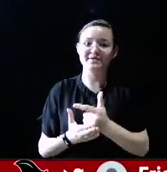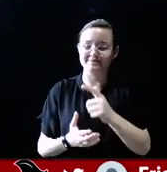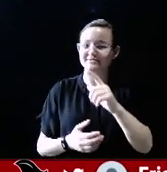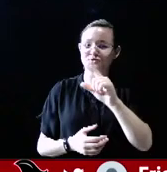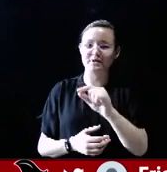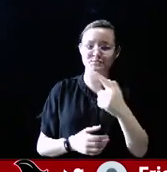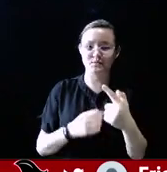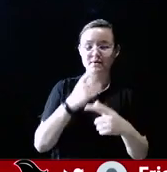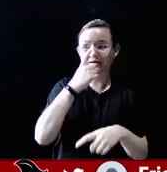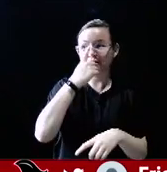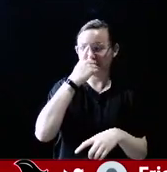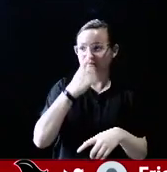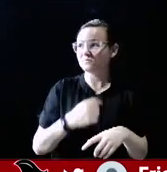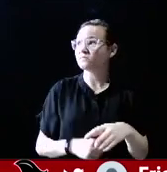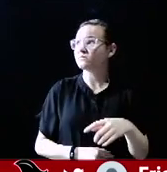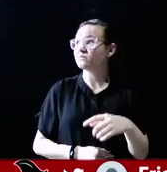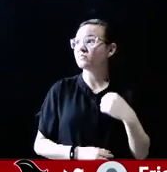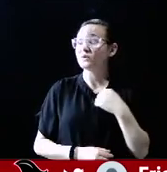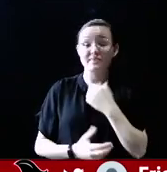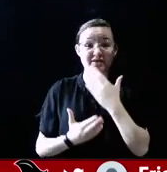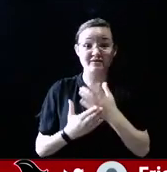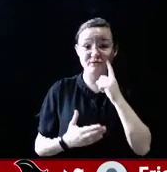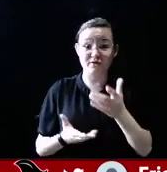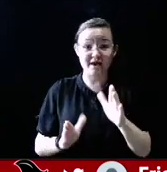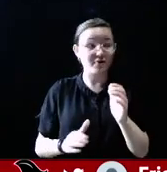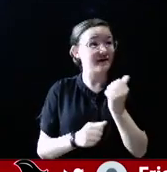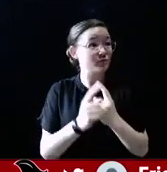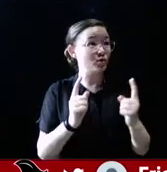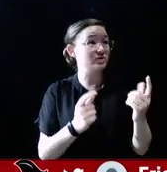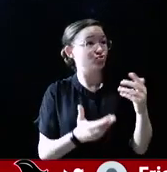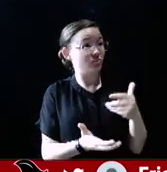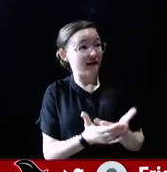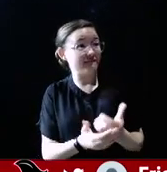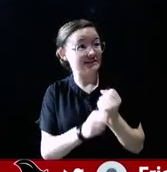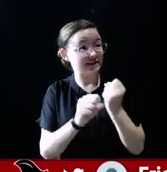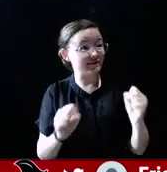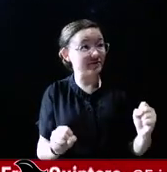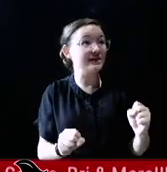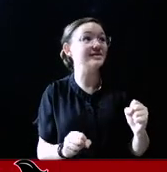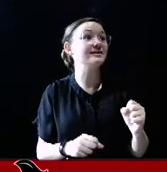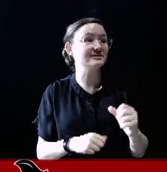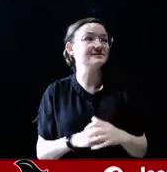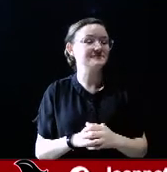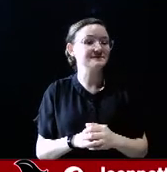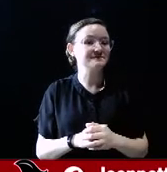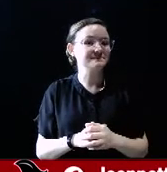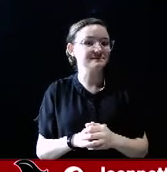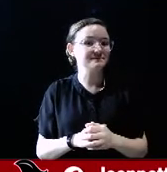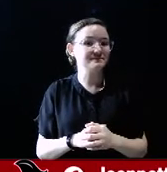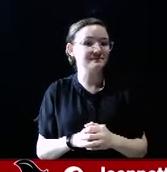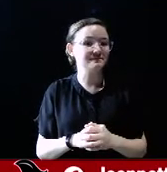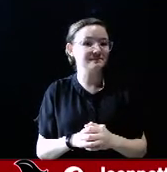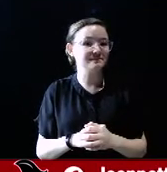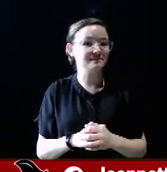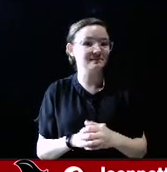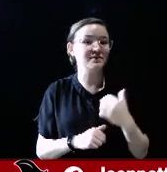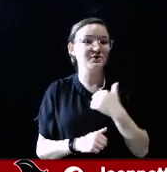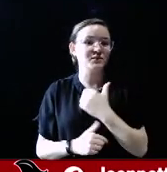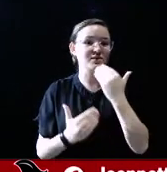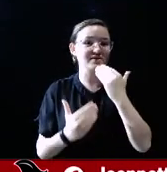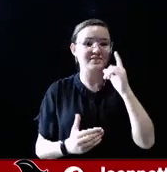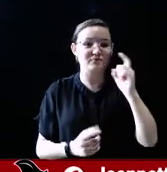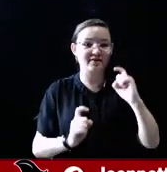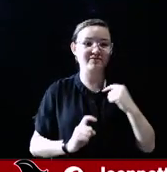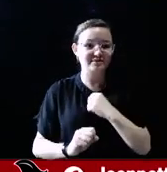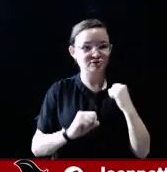We thank you for allowing everyone to arrive safely and for the privilege of being able to honor those graduating today. We thank you for giving